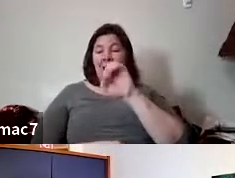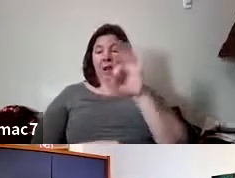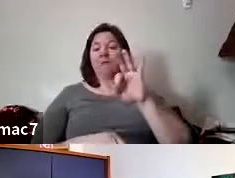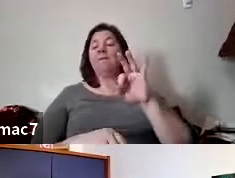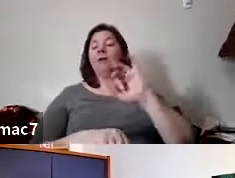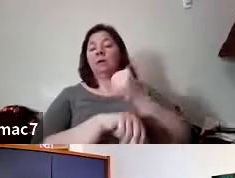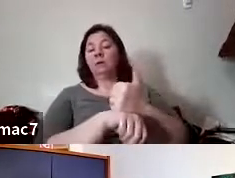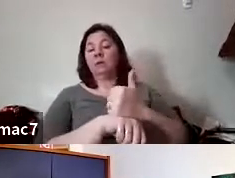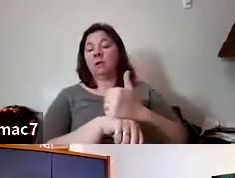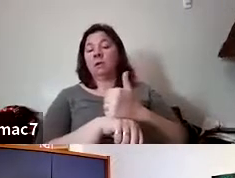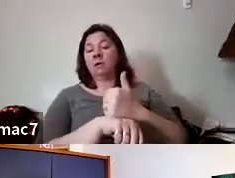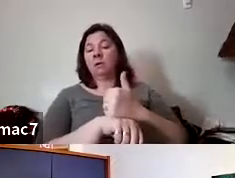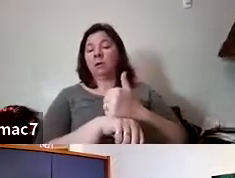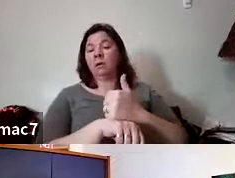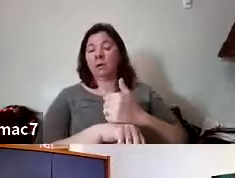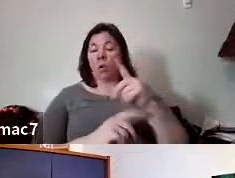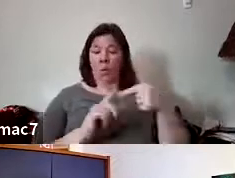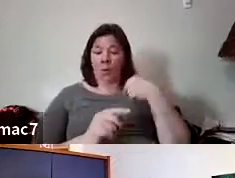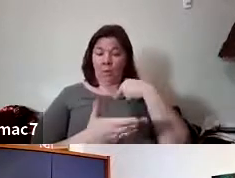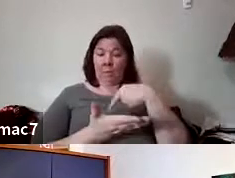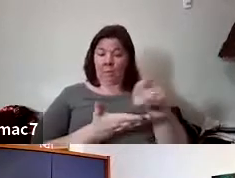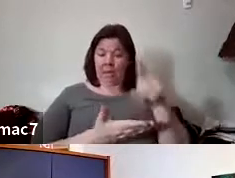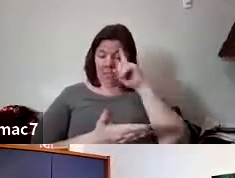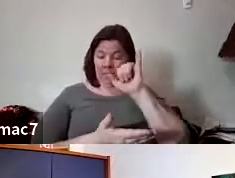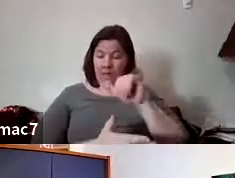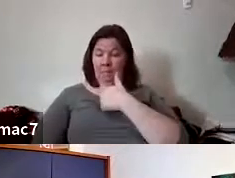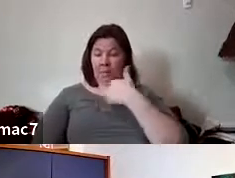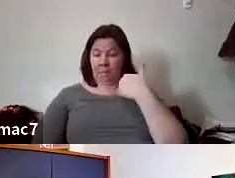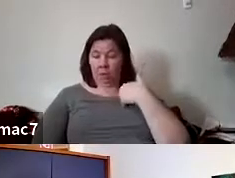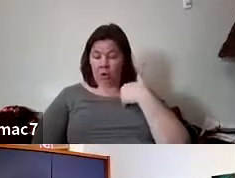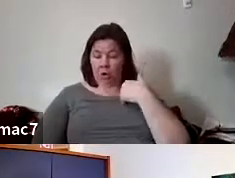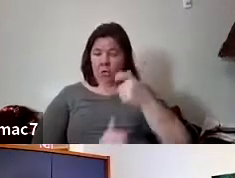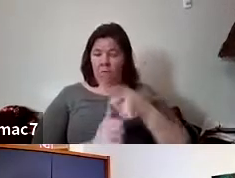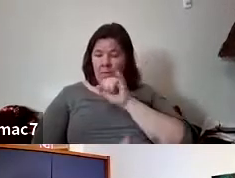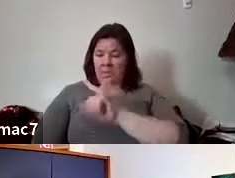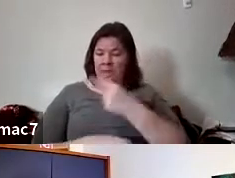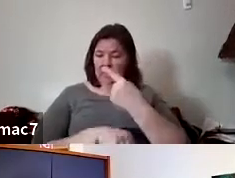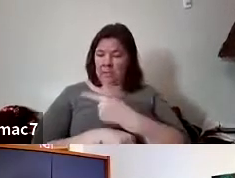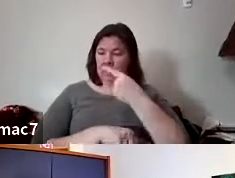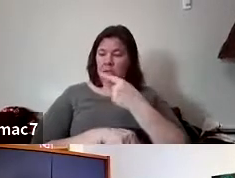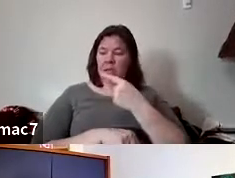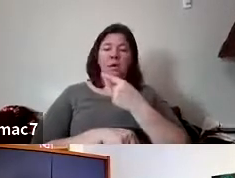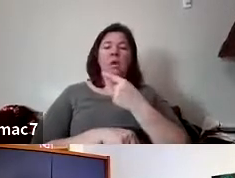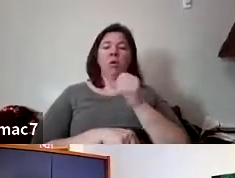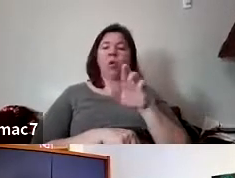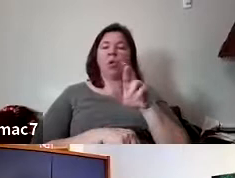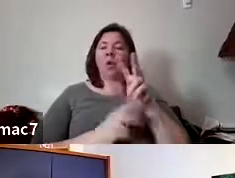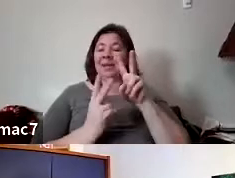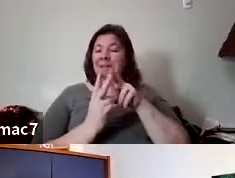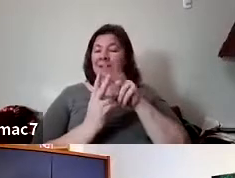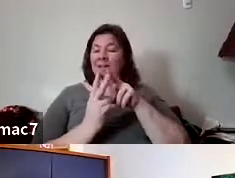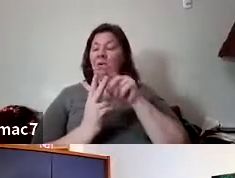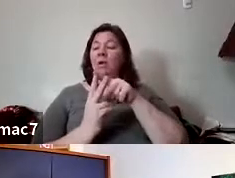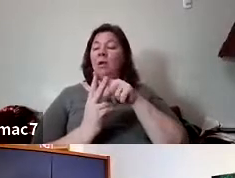what David was saying is once we pay our subscription, from the day we pay our subscription, but it's either that or from the date that we